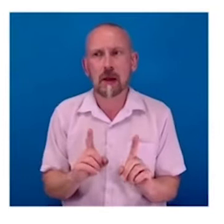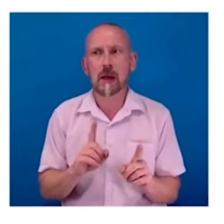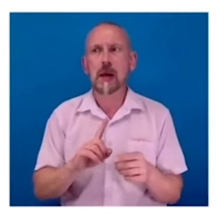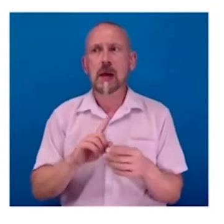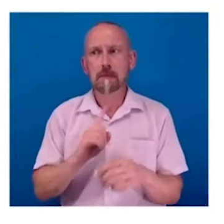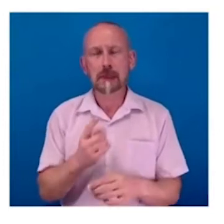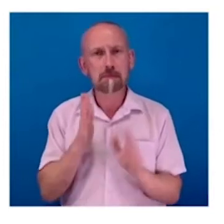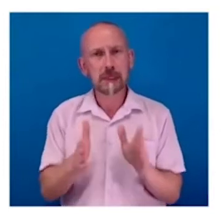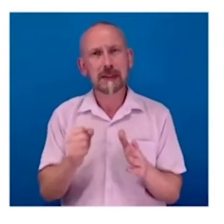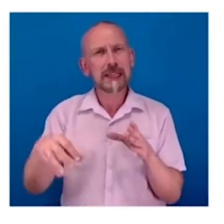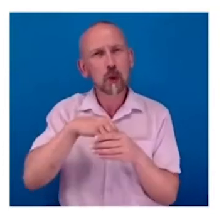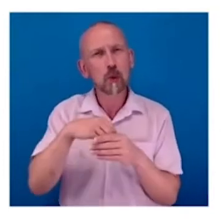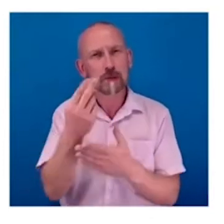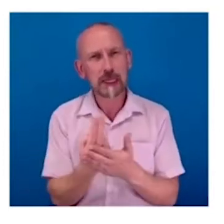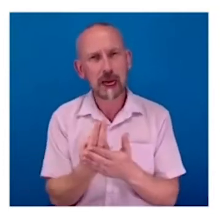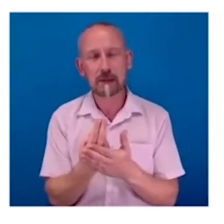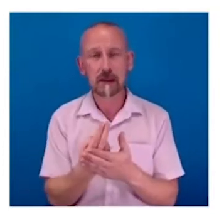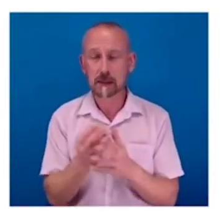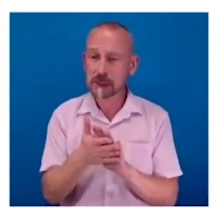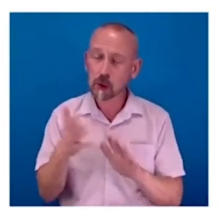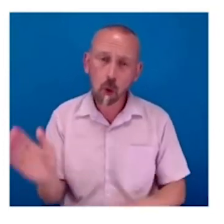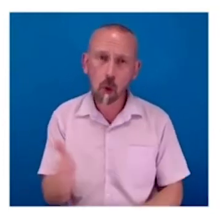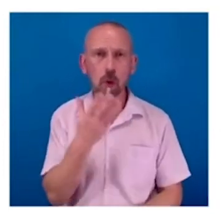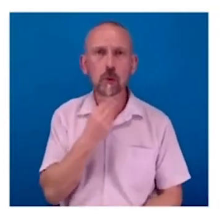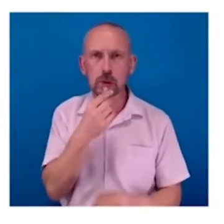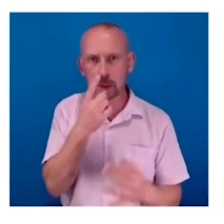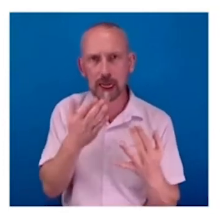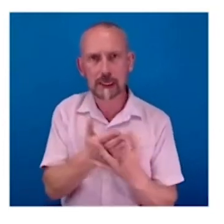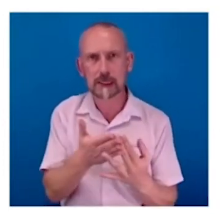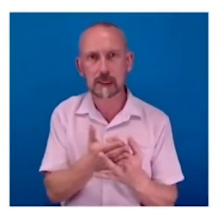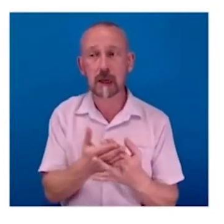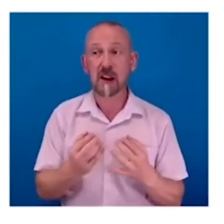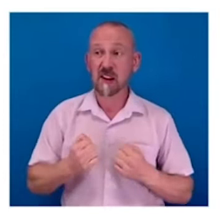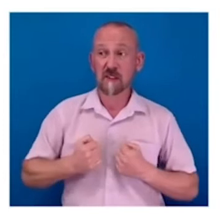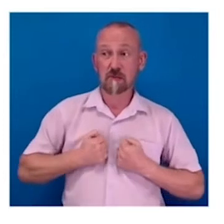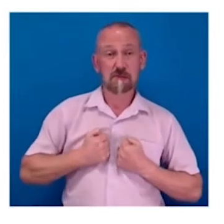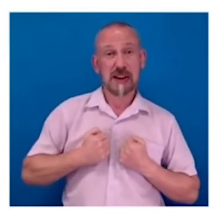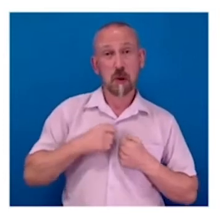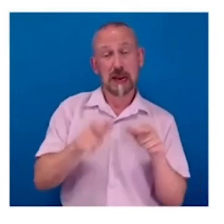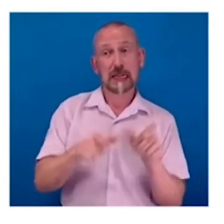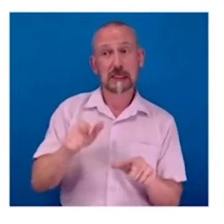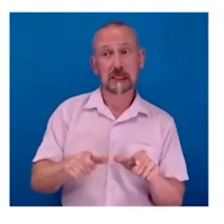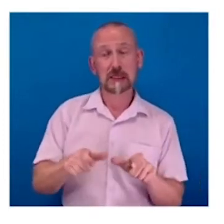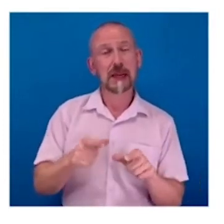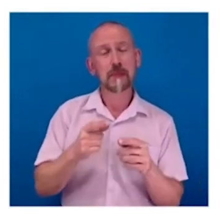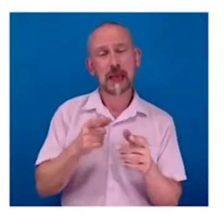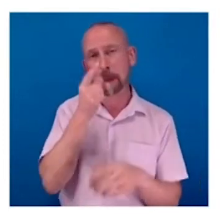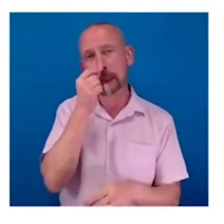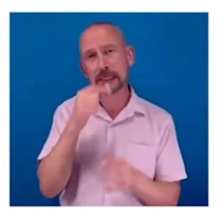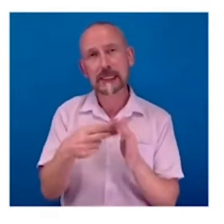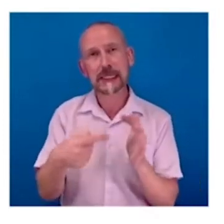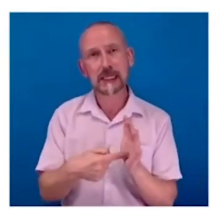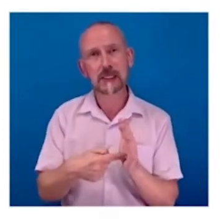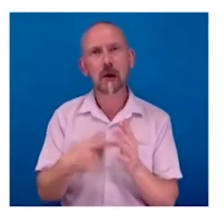So from our clients at AbilityNet, it used to be quite a transactional arrangement where they would ask for an audit or for some user